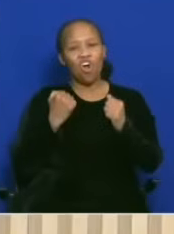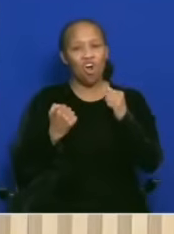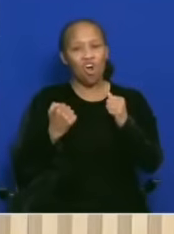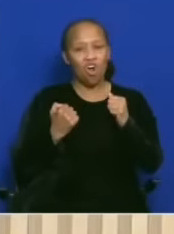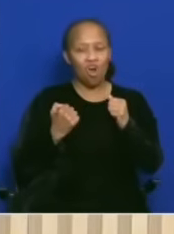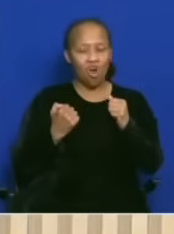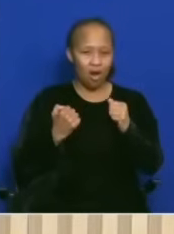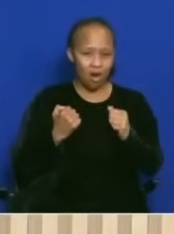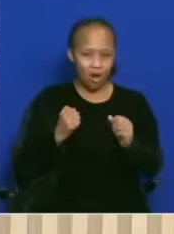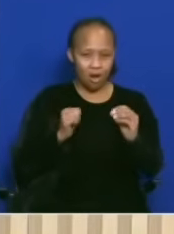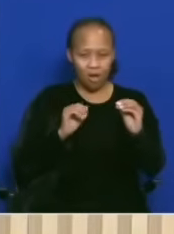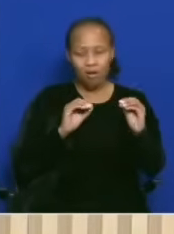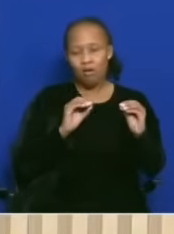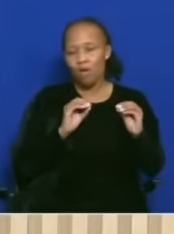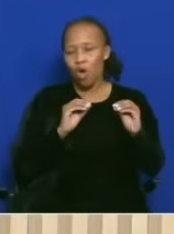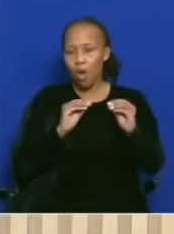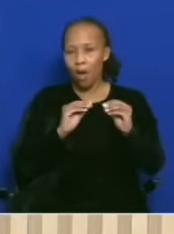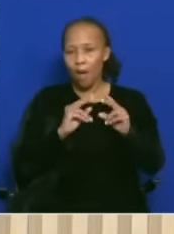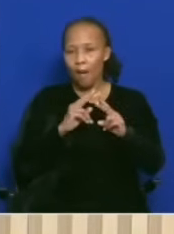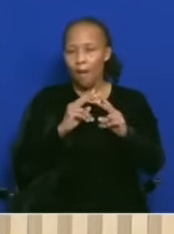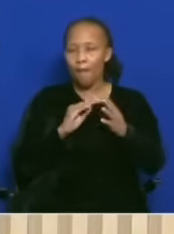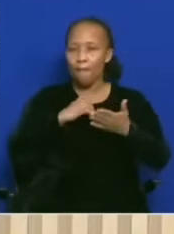see PPE.